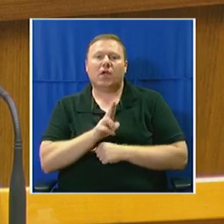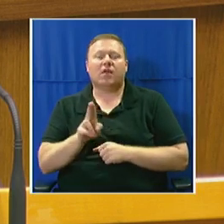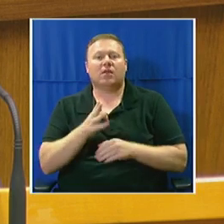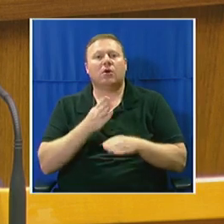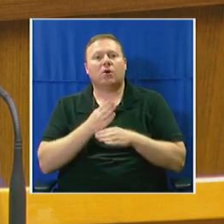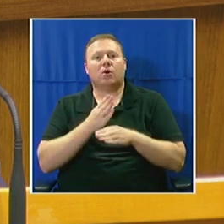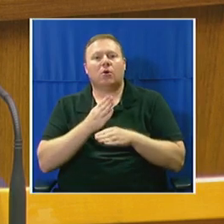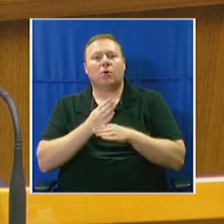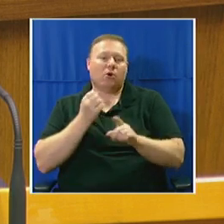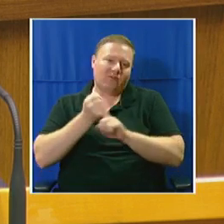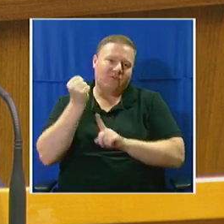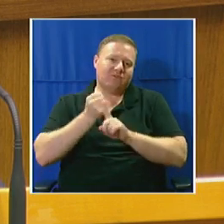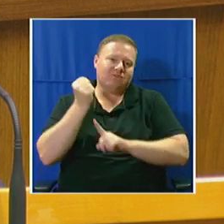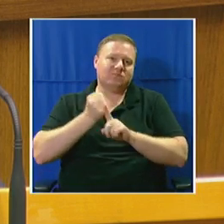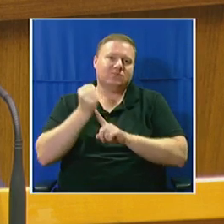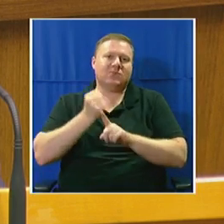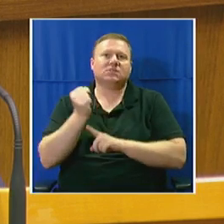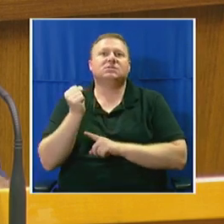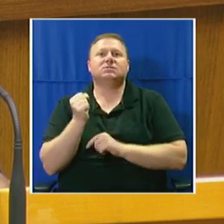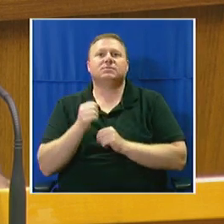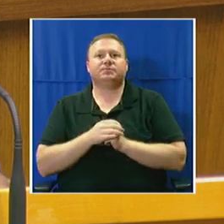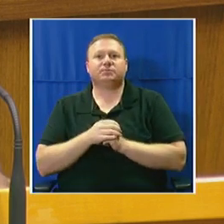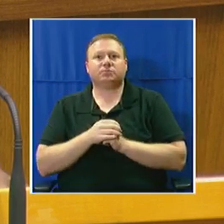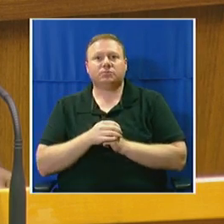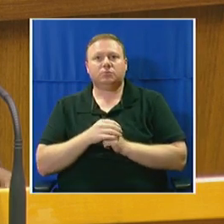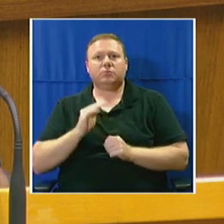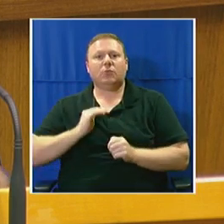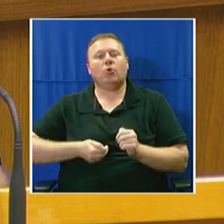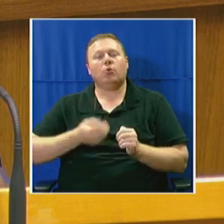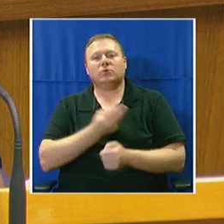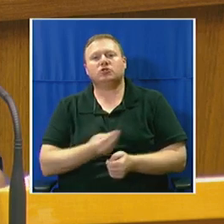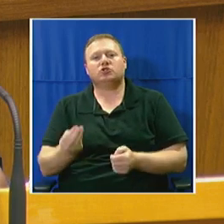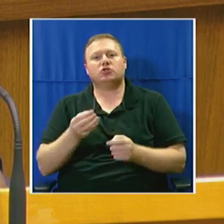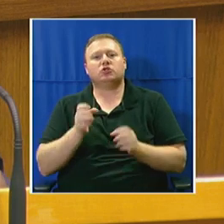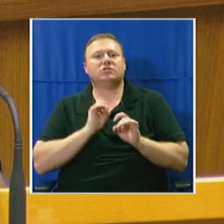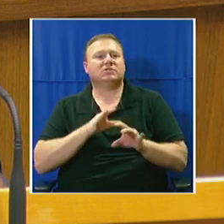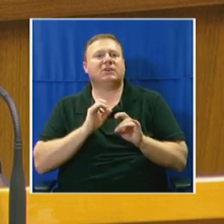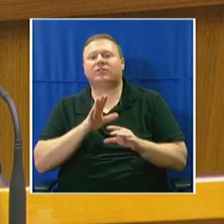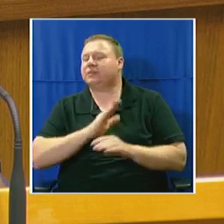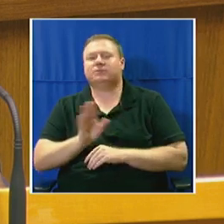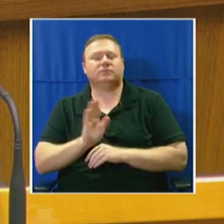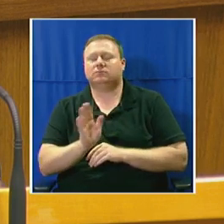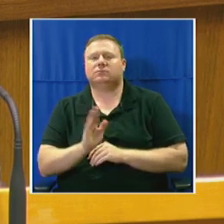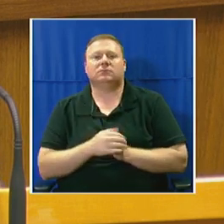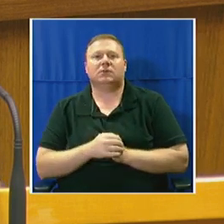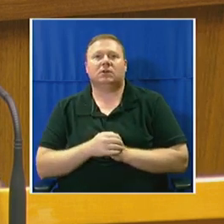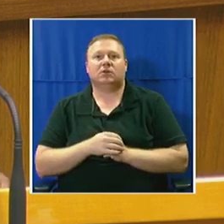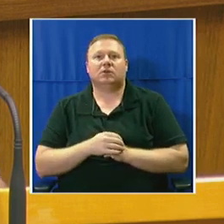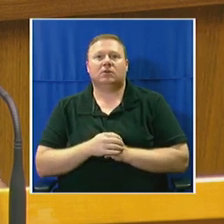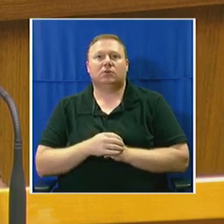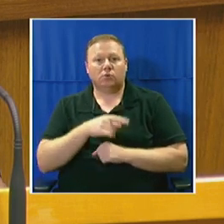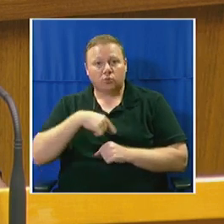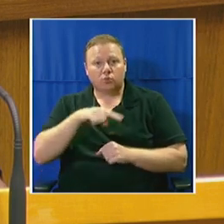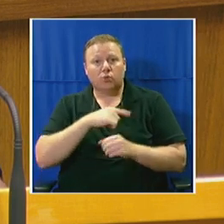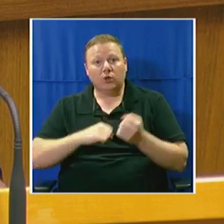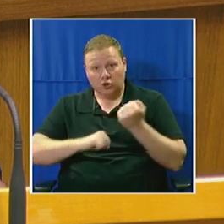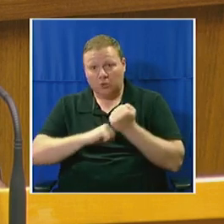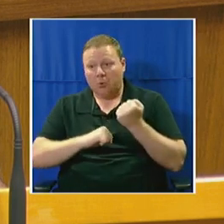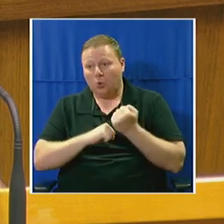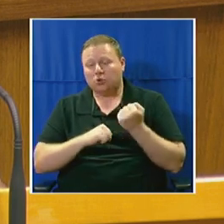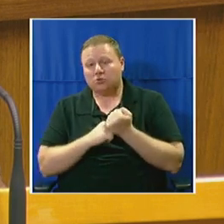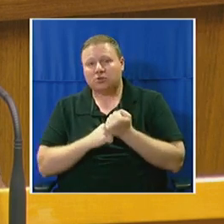Basics we think de speaker that education Social Development police Justice and cor Services should come